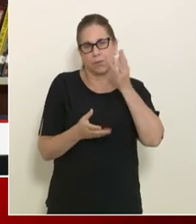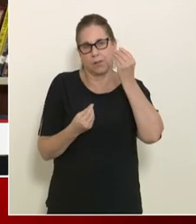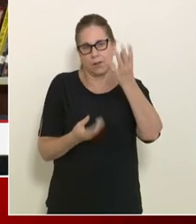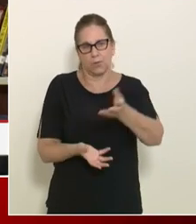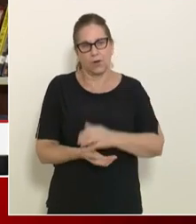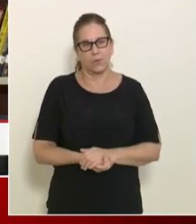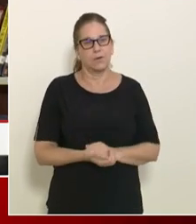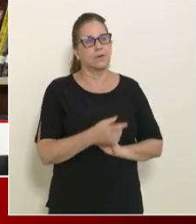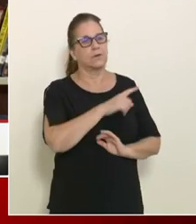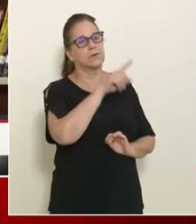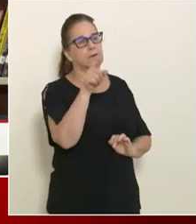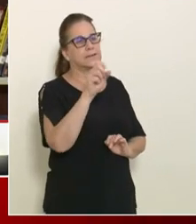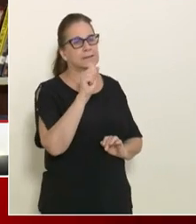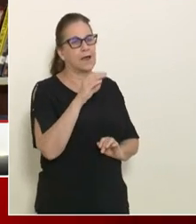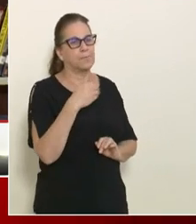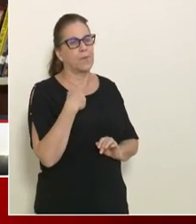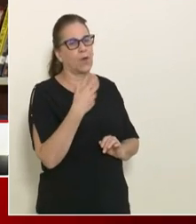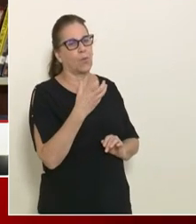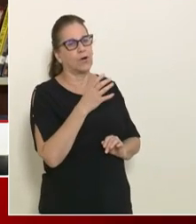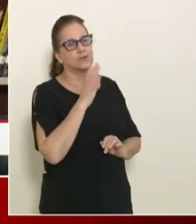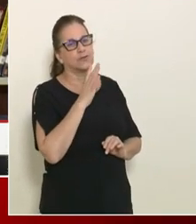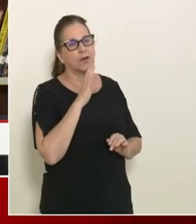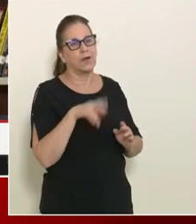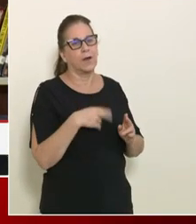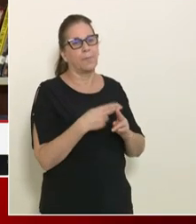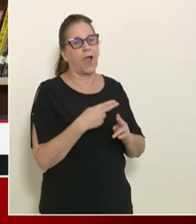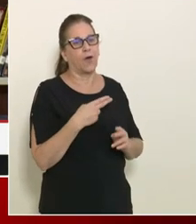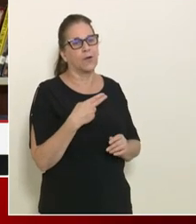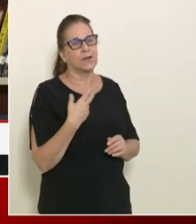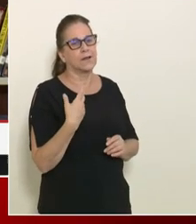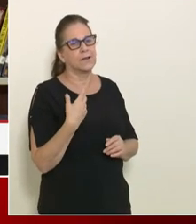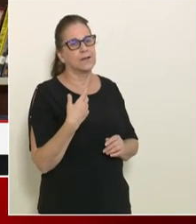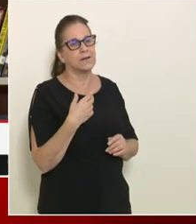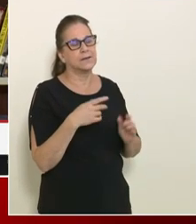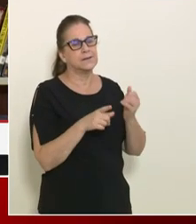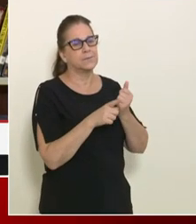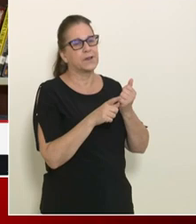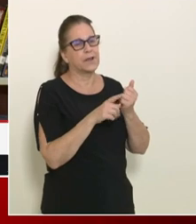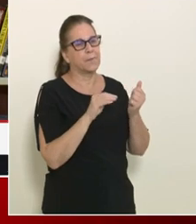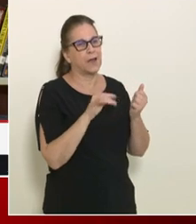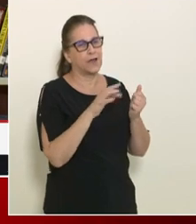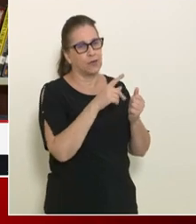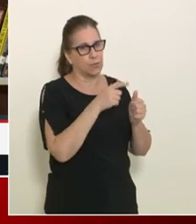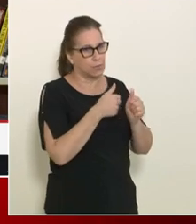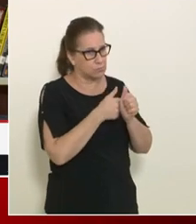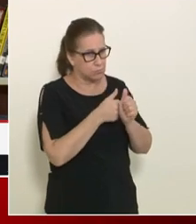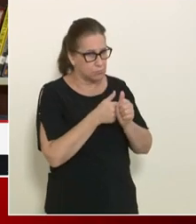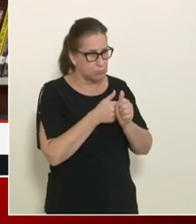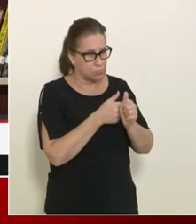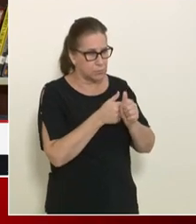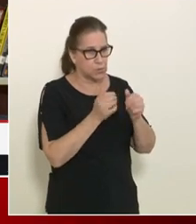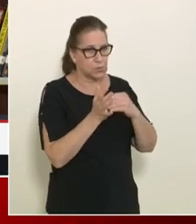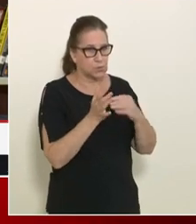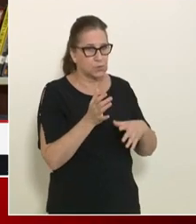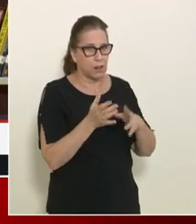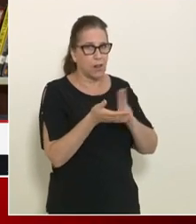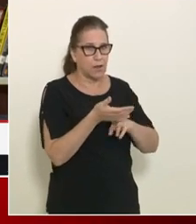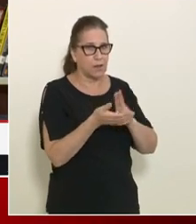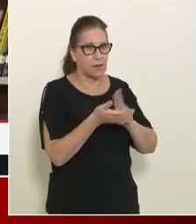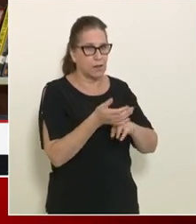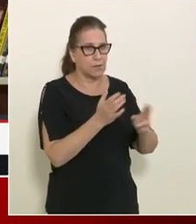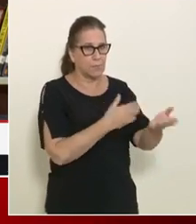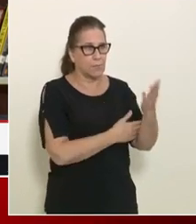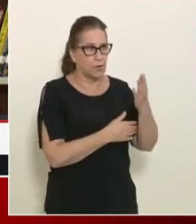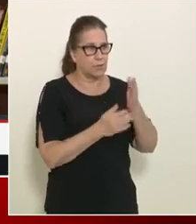chancellor, maybe the deputy mayor. You're going to keep track of students logging in the morning and throughout the day as they